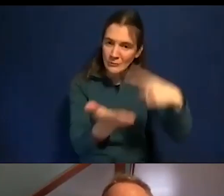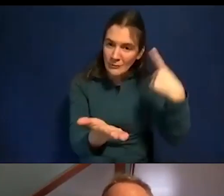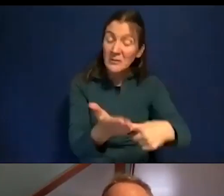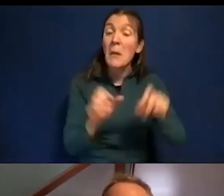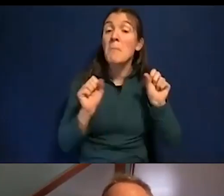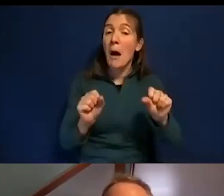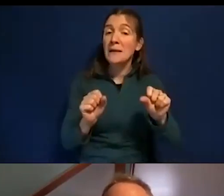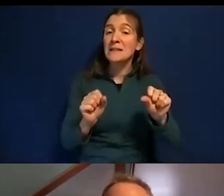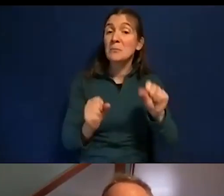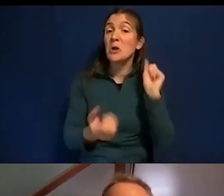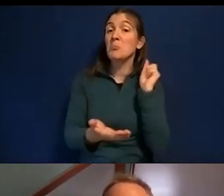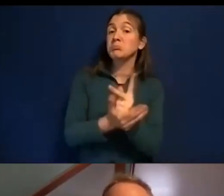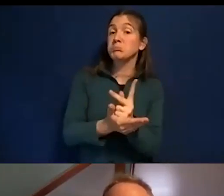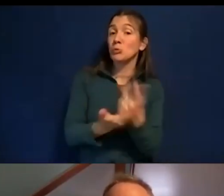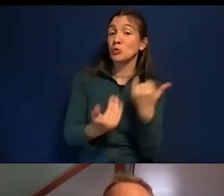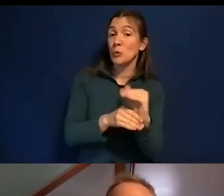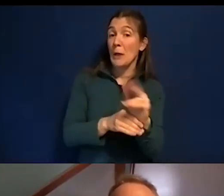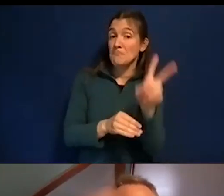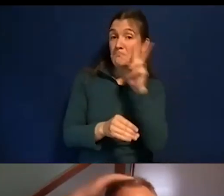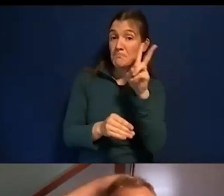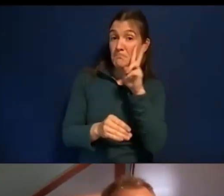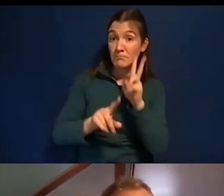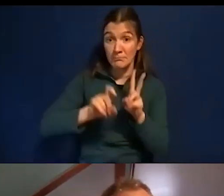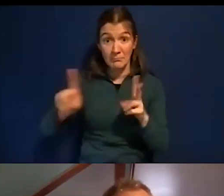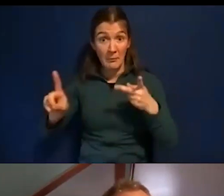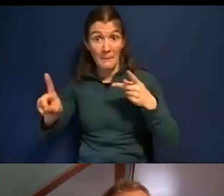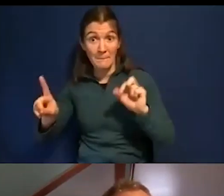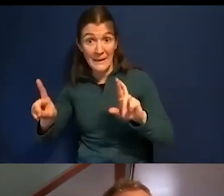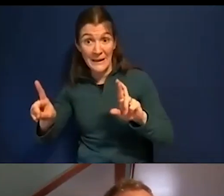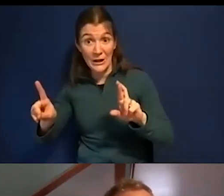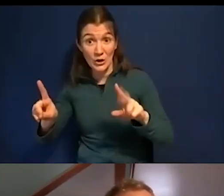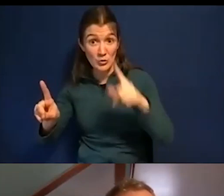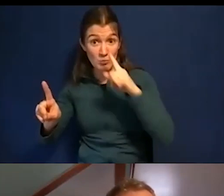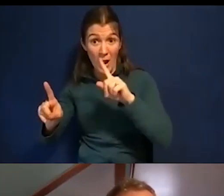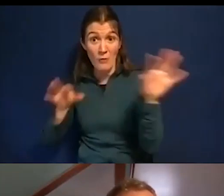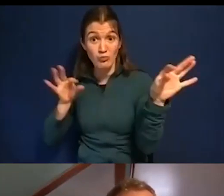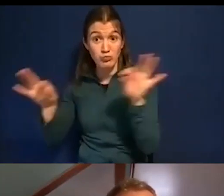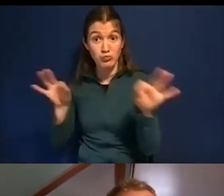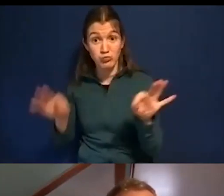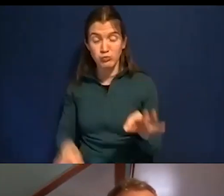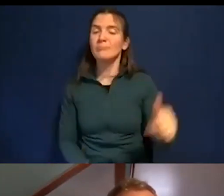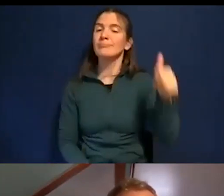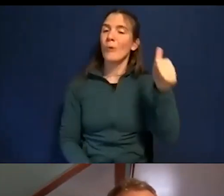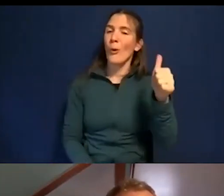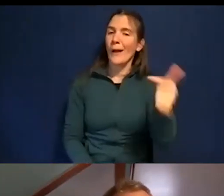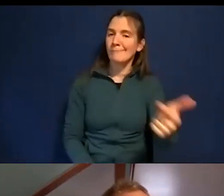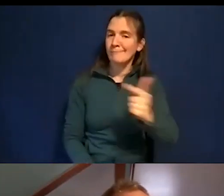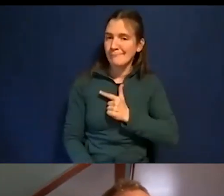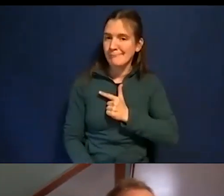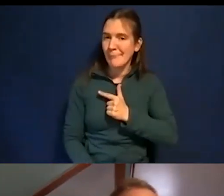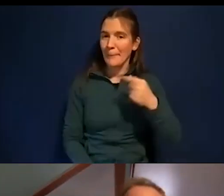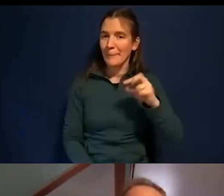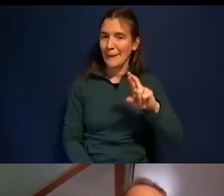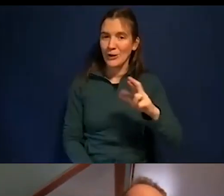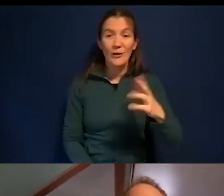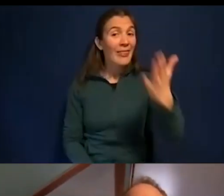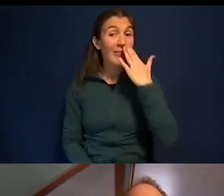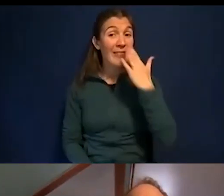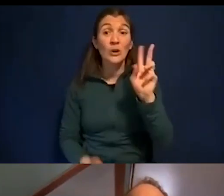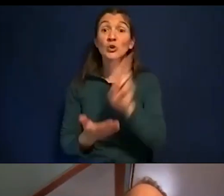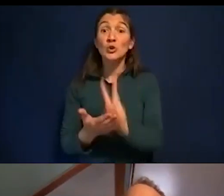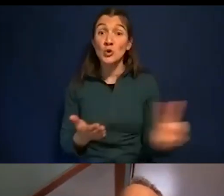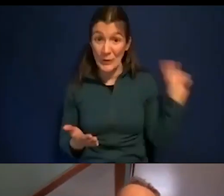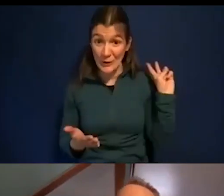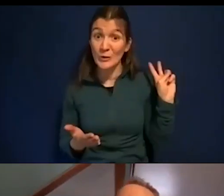possible adoption. Let me ask Peter to start that off. Thank you. So 2 weeks ago